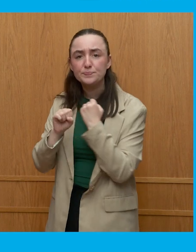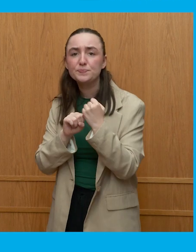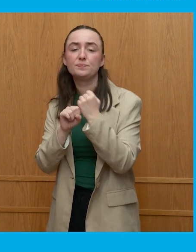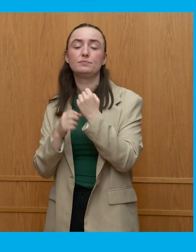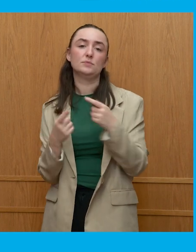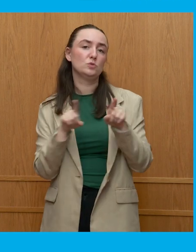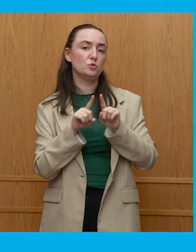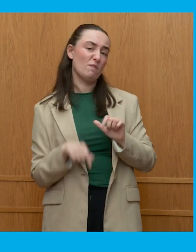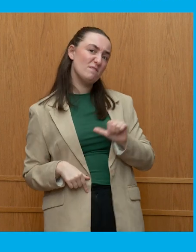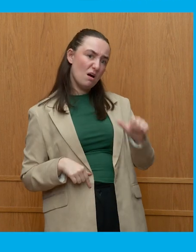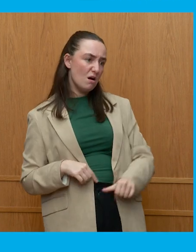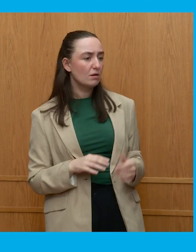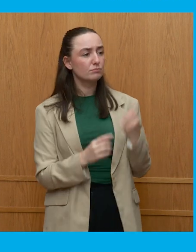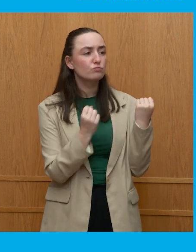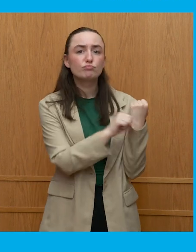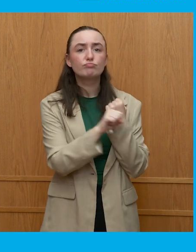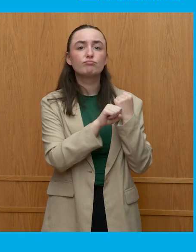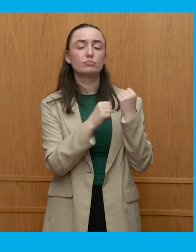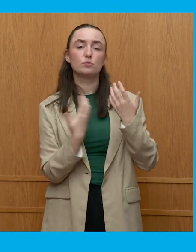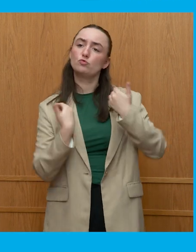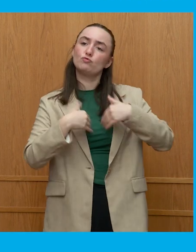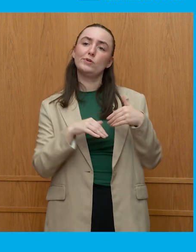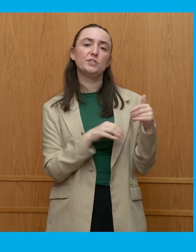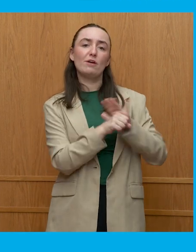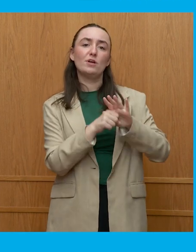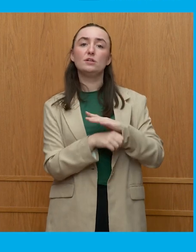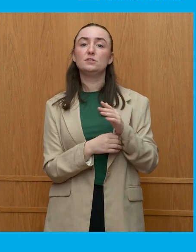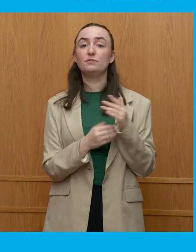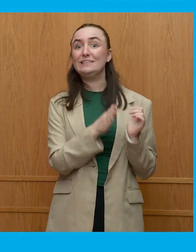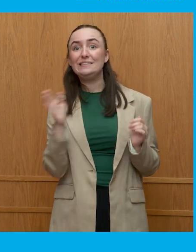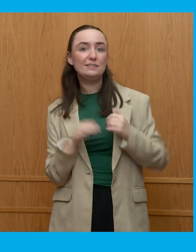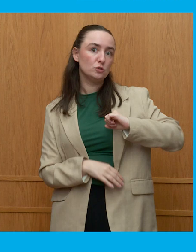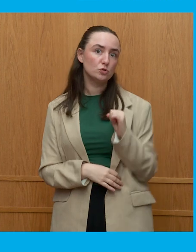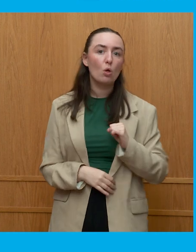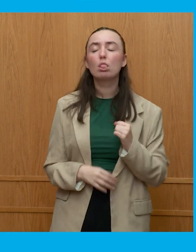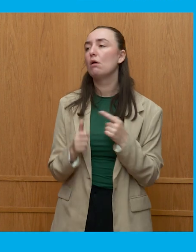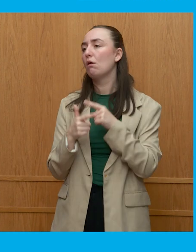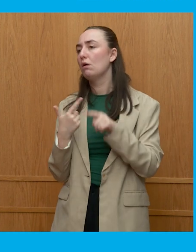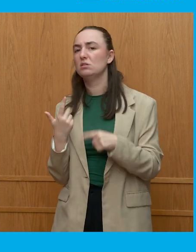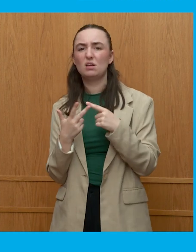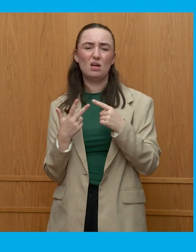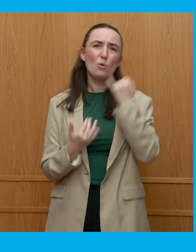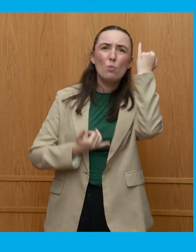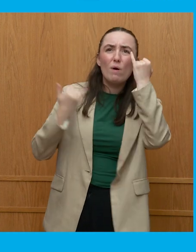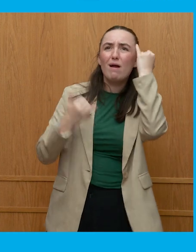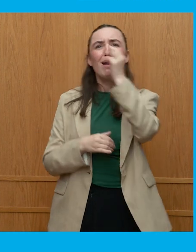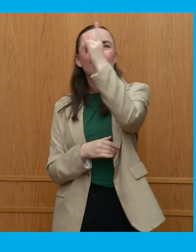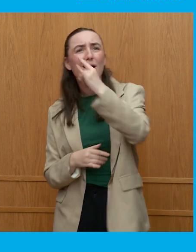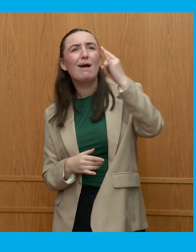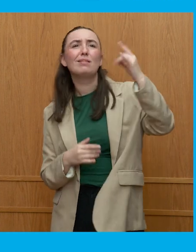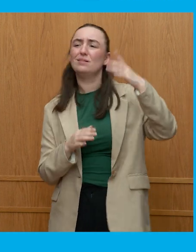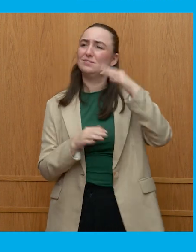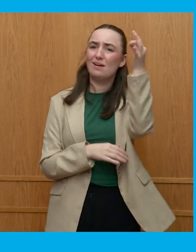production in the rich parts of eastern Scotland to many wild aspects of the Highlands and Islands where I come from.